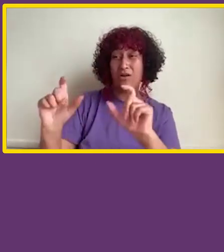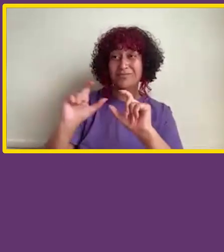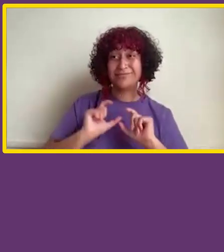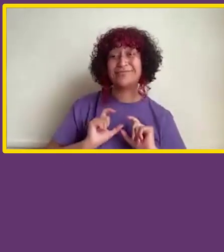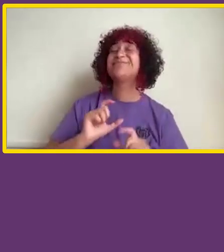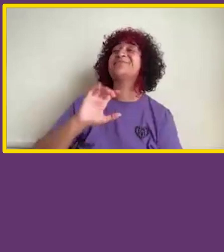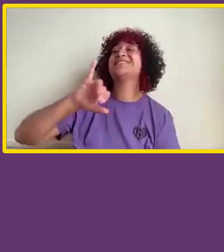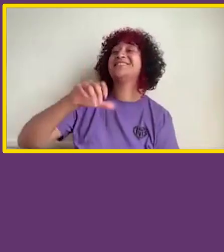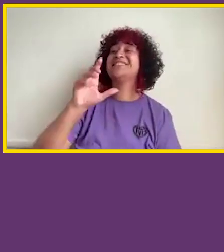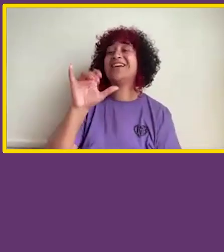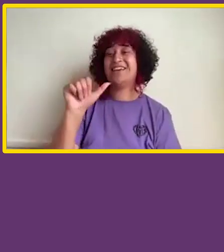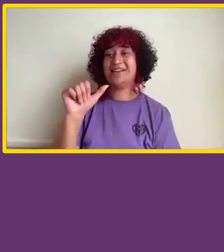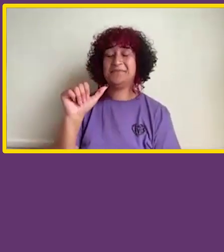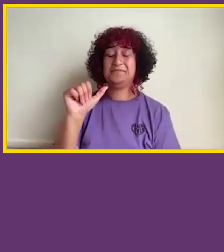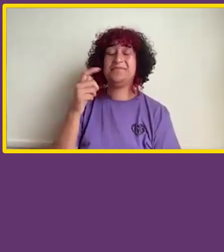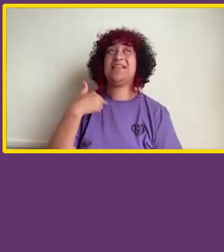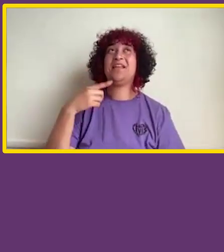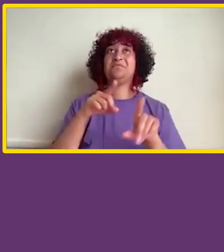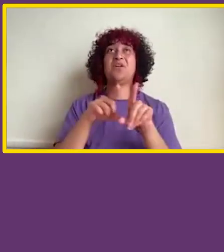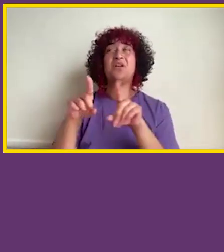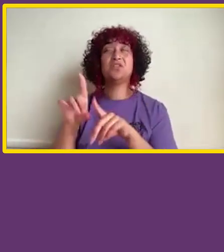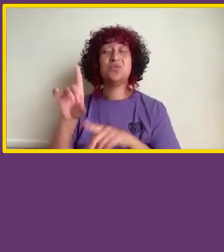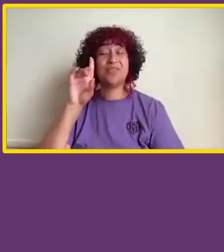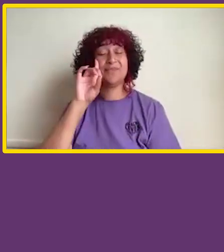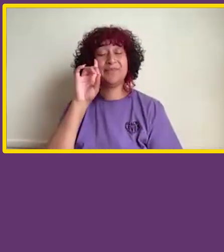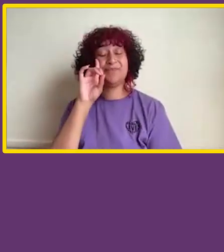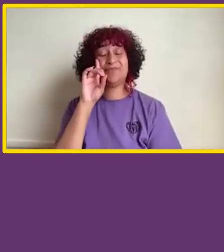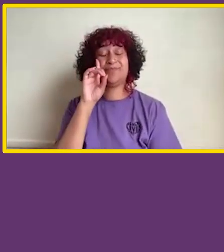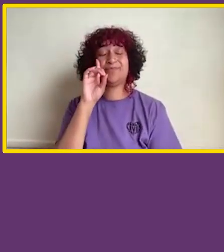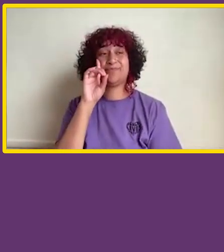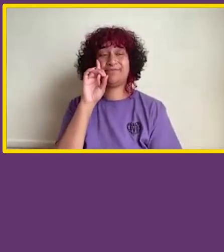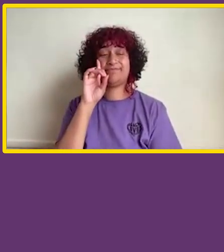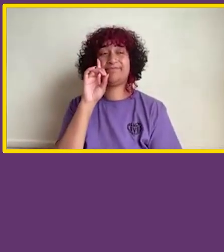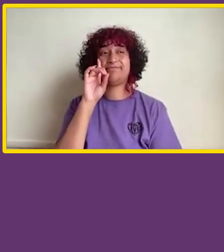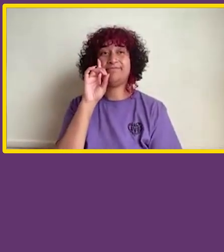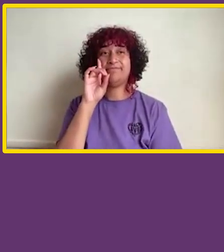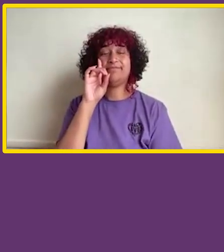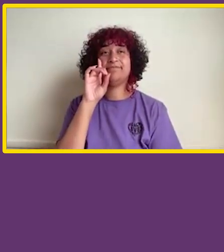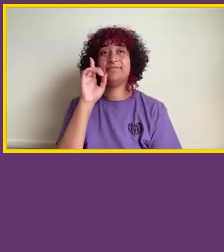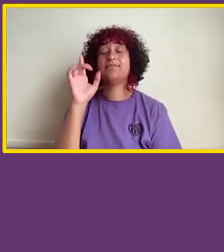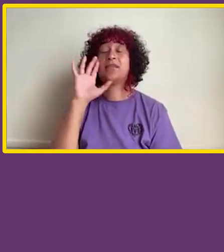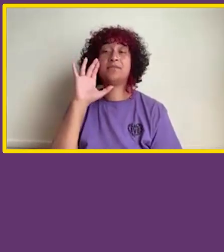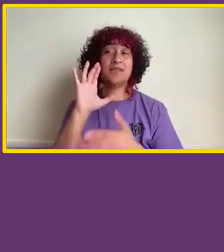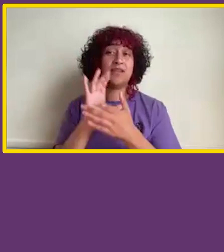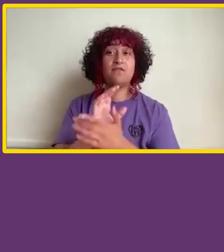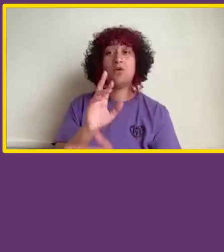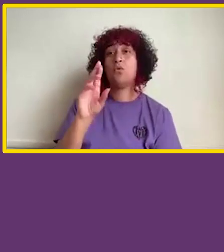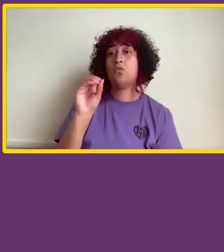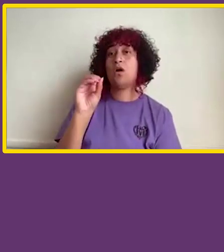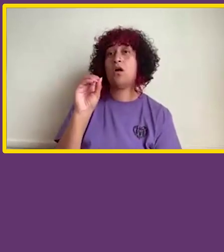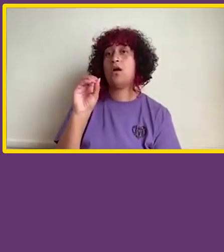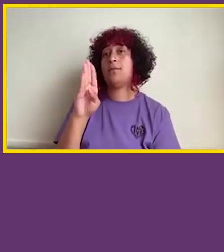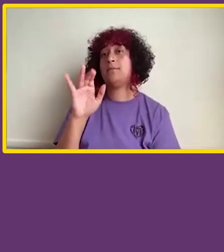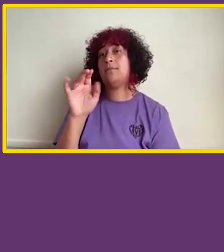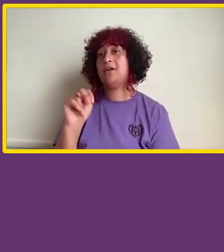This is Jaya. I also think that I believe that Robin and Dr. Eliana, you